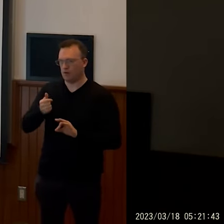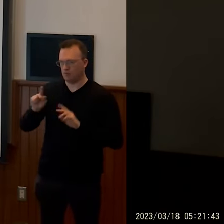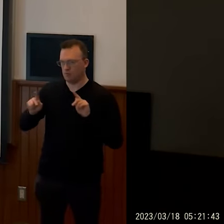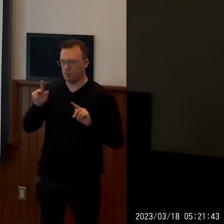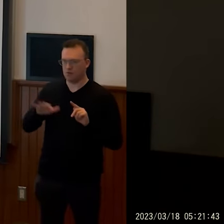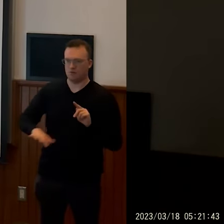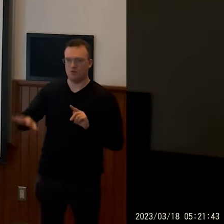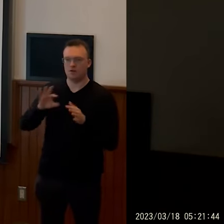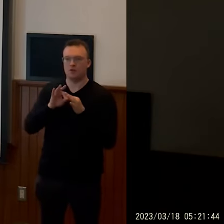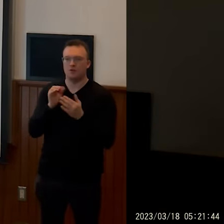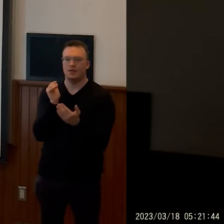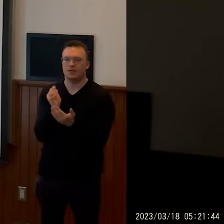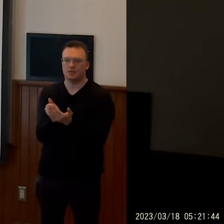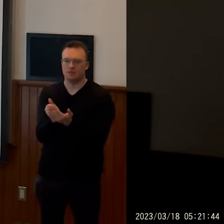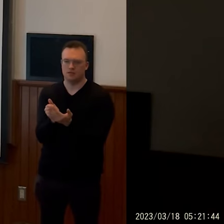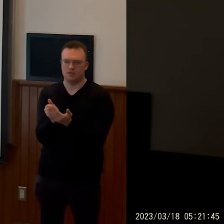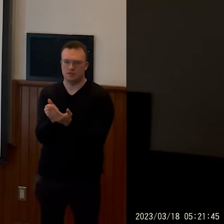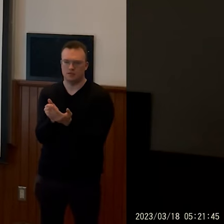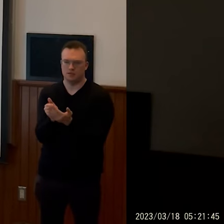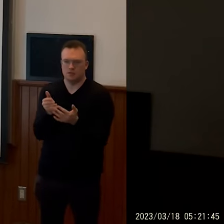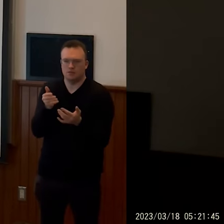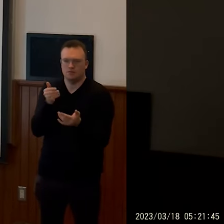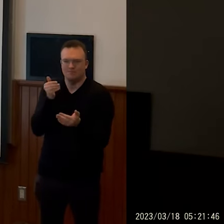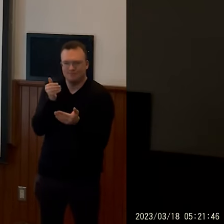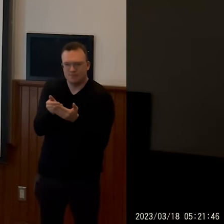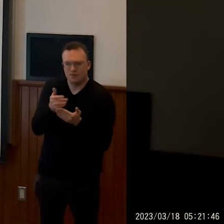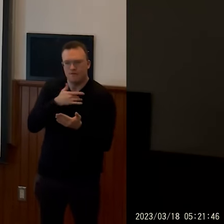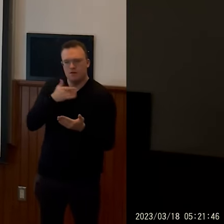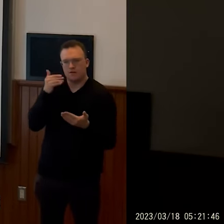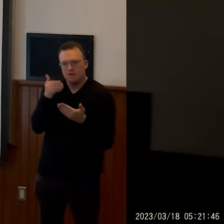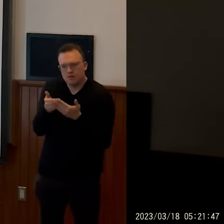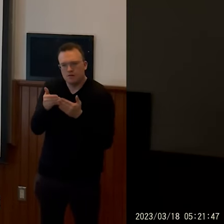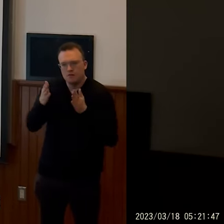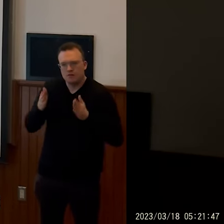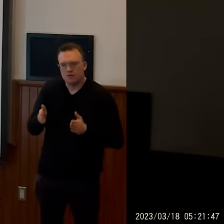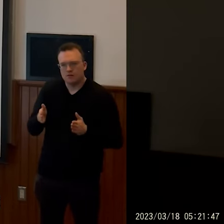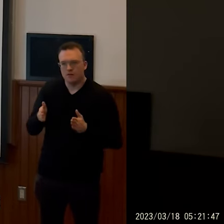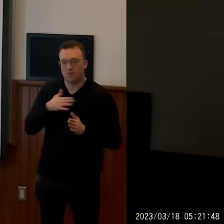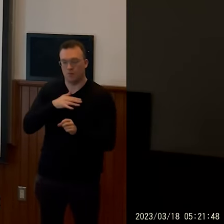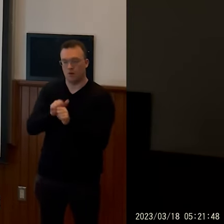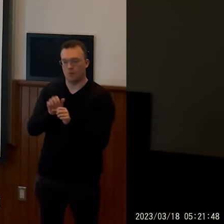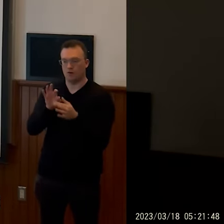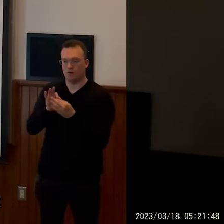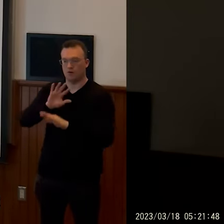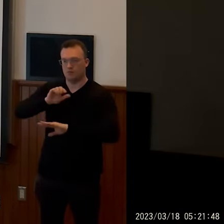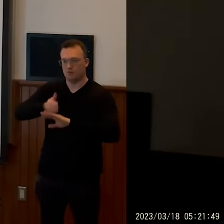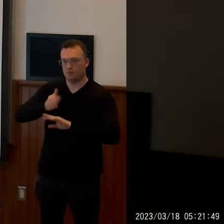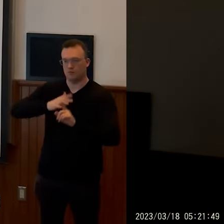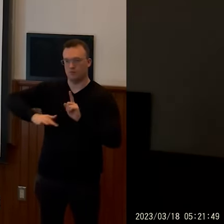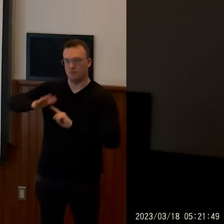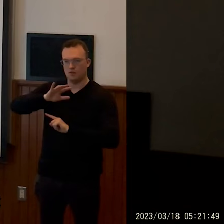around intimacy. Yeah, my work is around creating that.